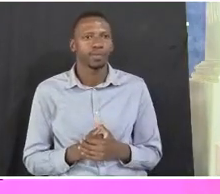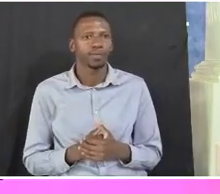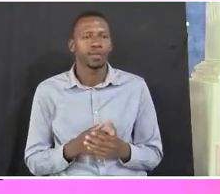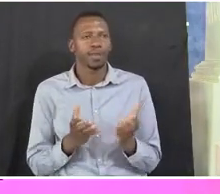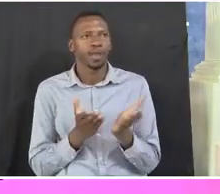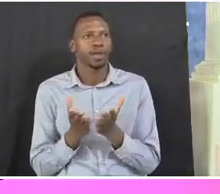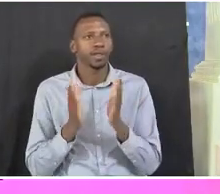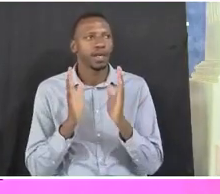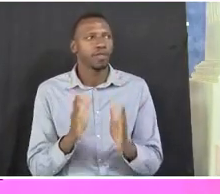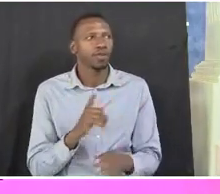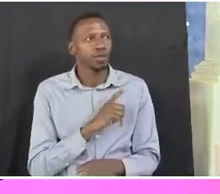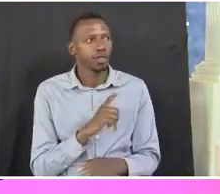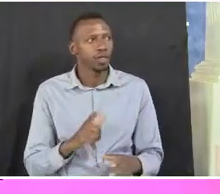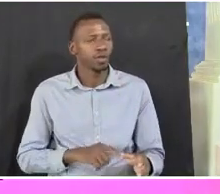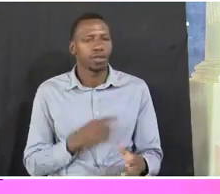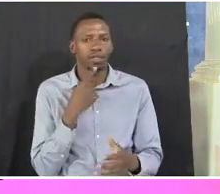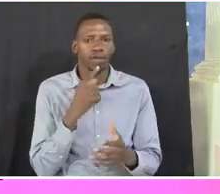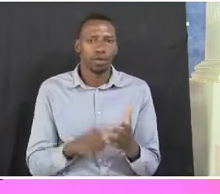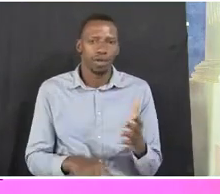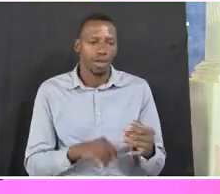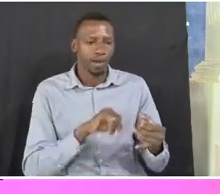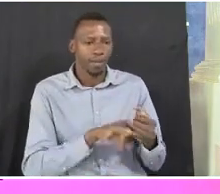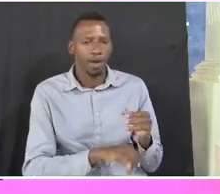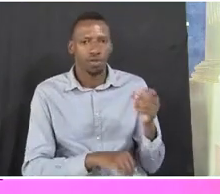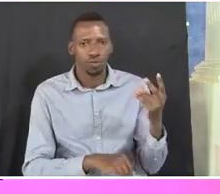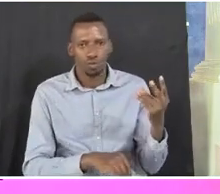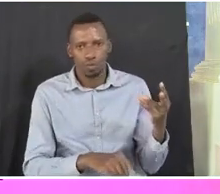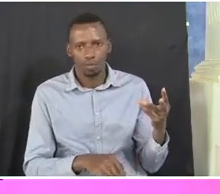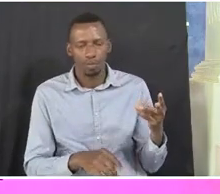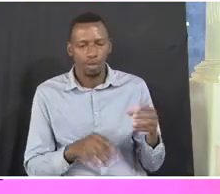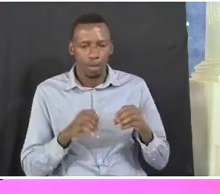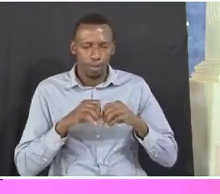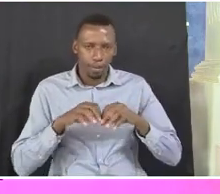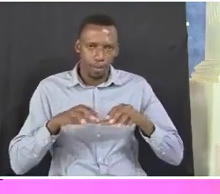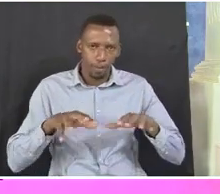Servant of the Lord says, polygamy had become so widespread that it had